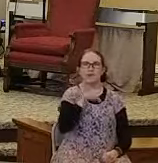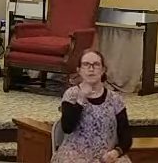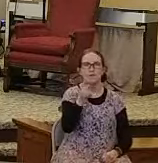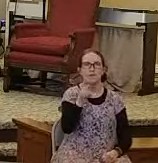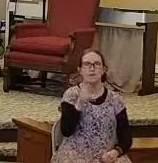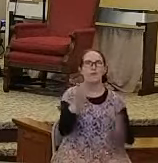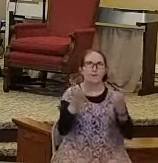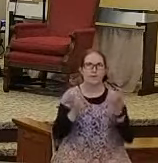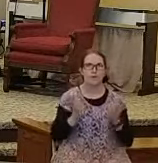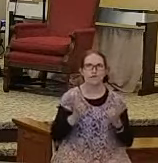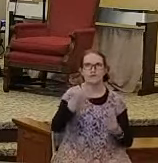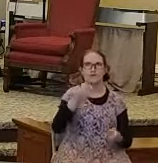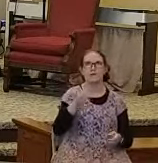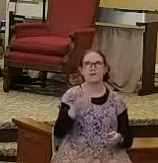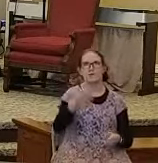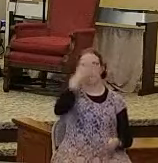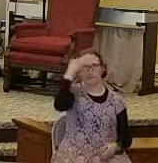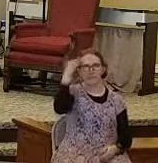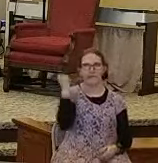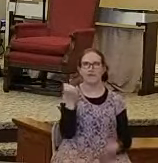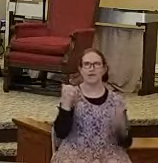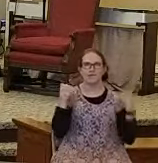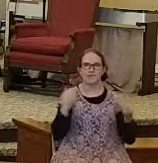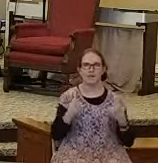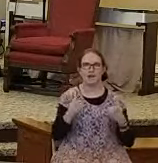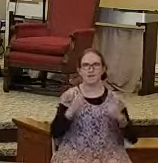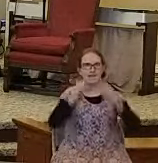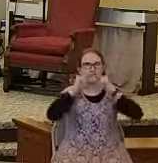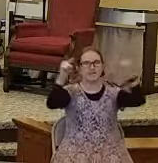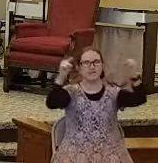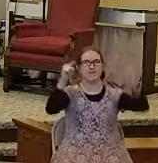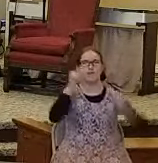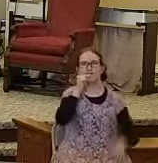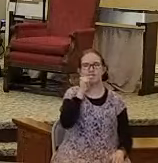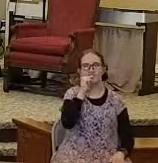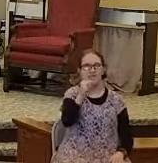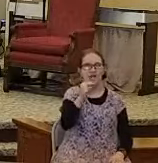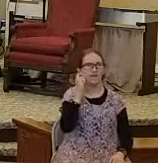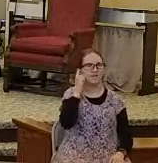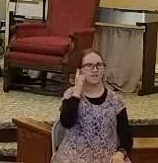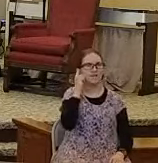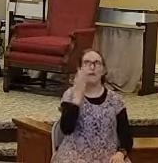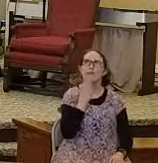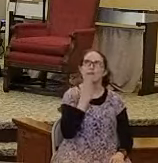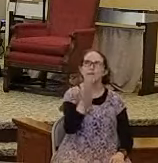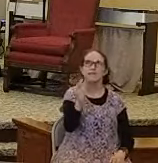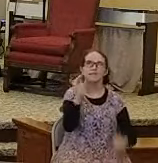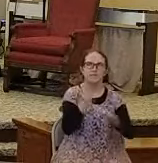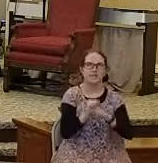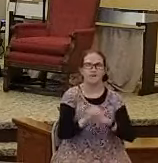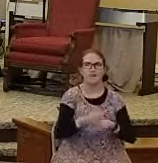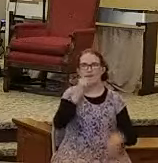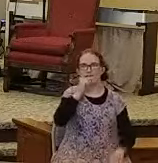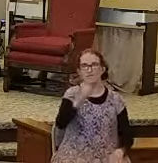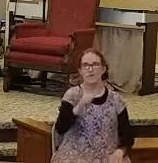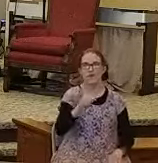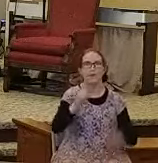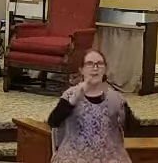Amen. He wants you to forget that you've got a testimony to tell. Amen. I'm thankful tonight that I can tell